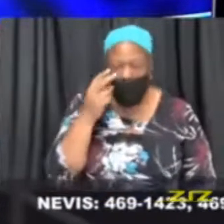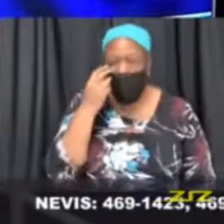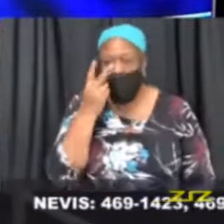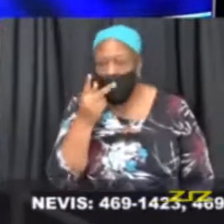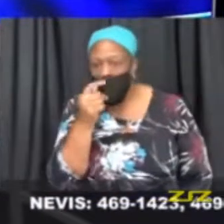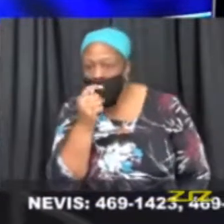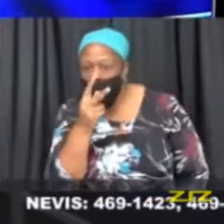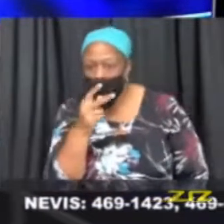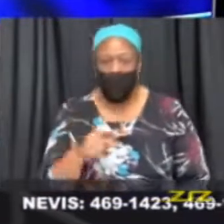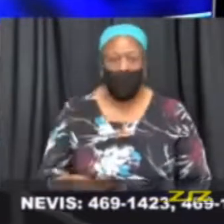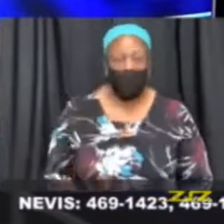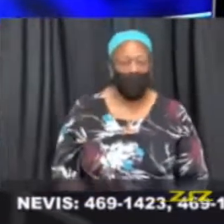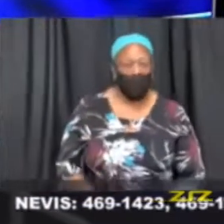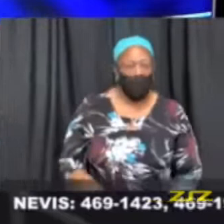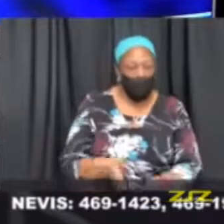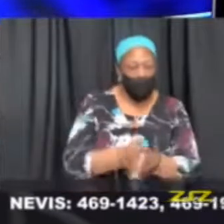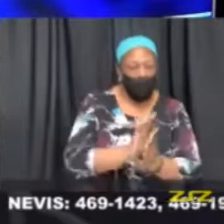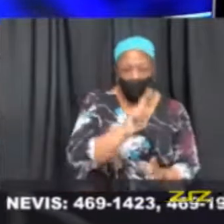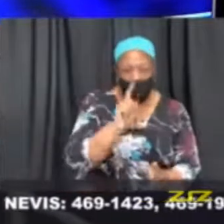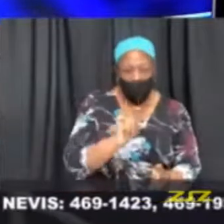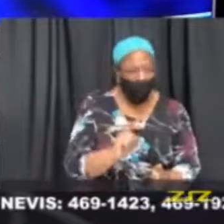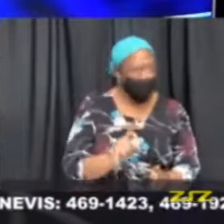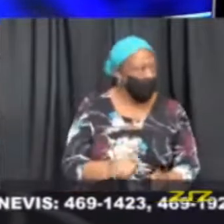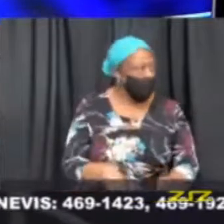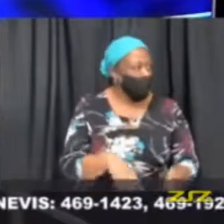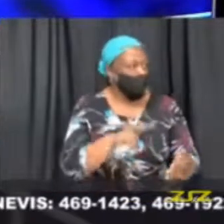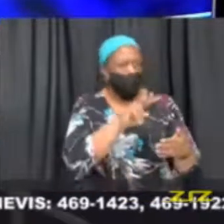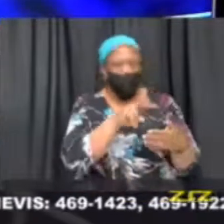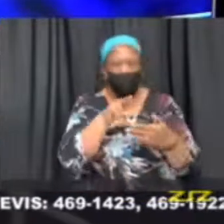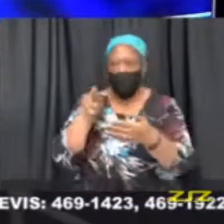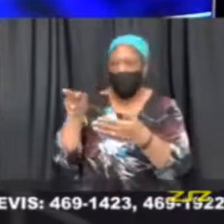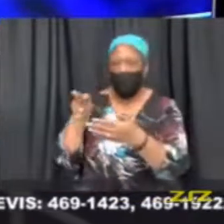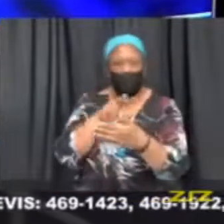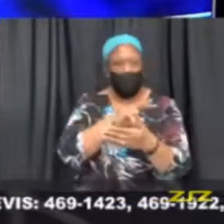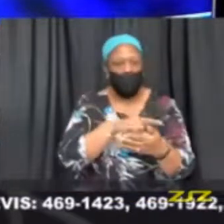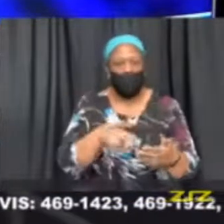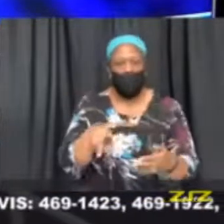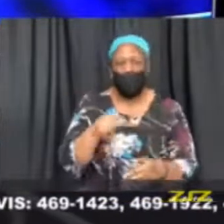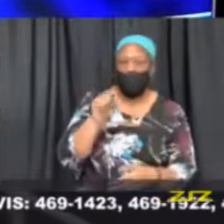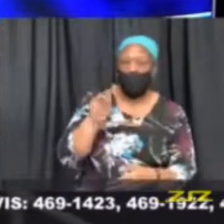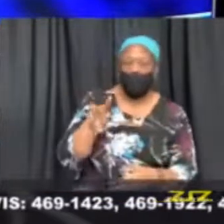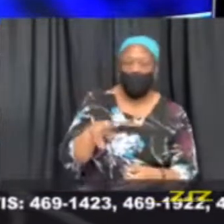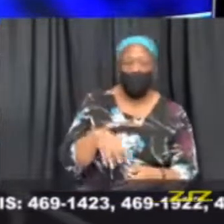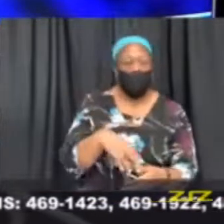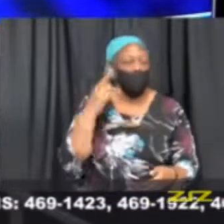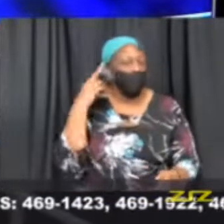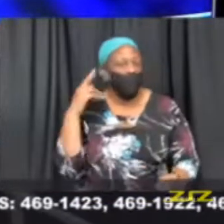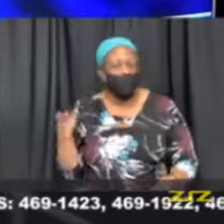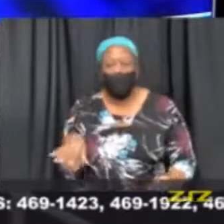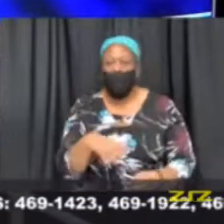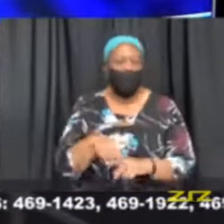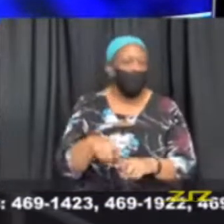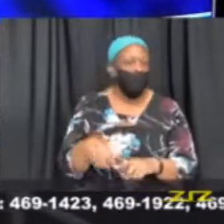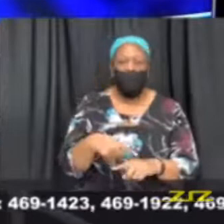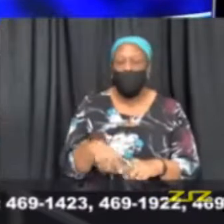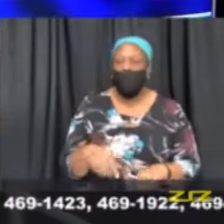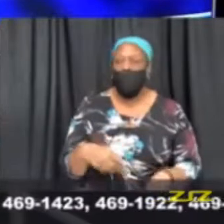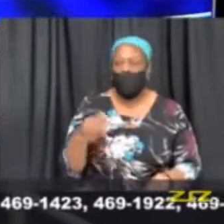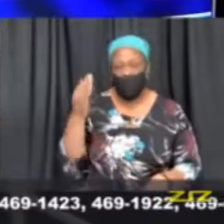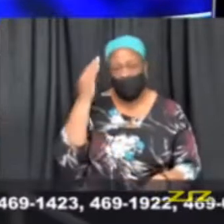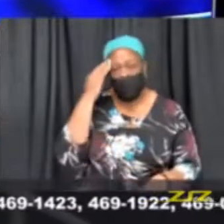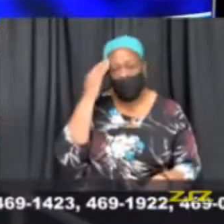I do research. I read from a lot of sources. I think I am